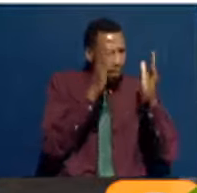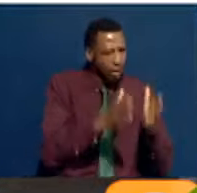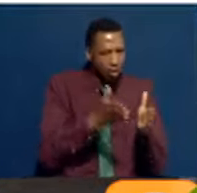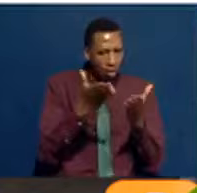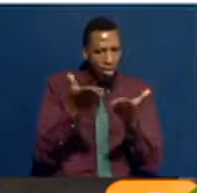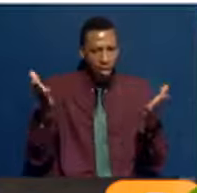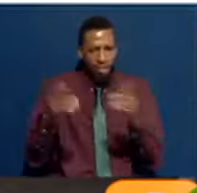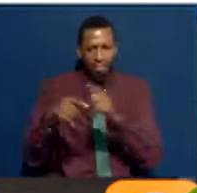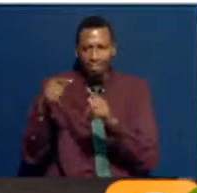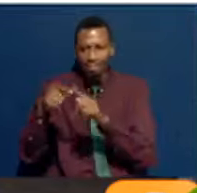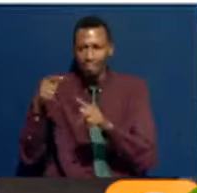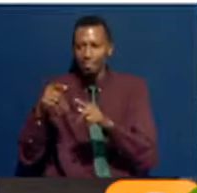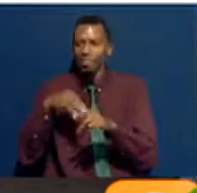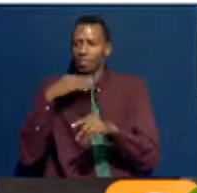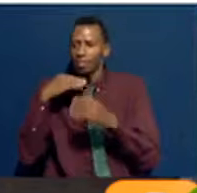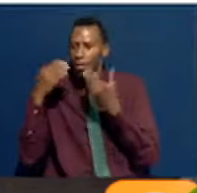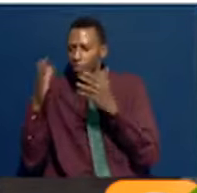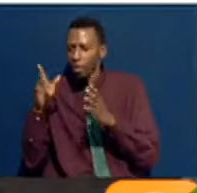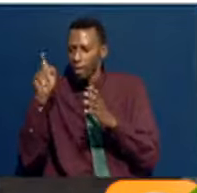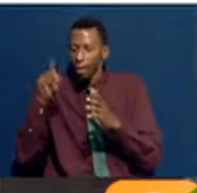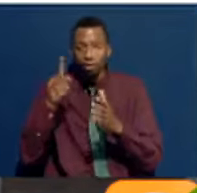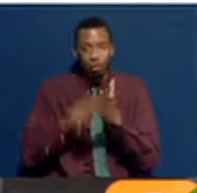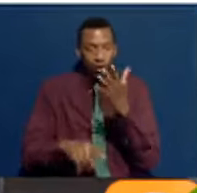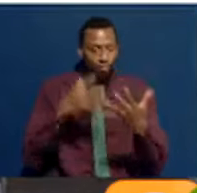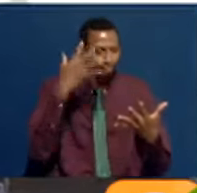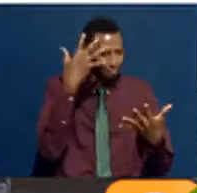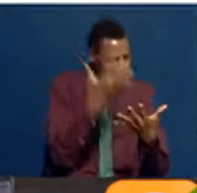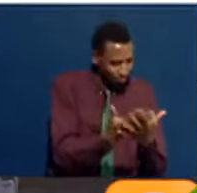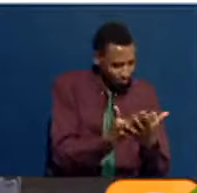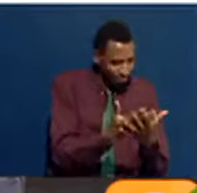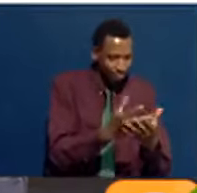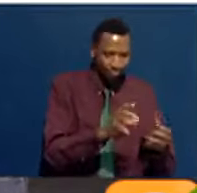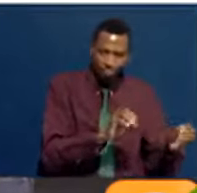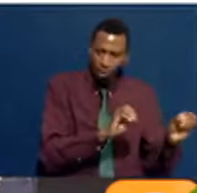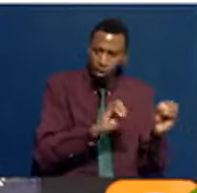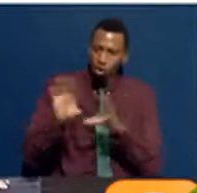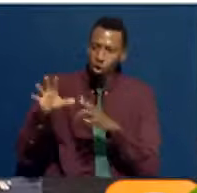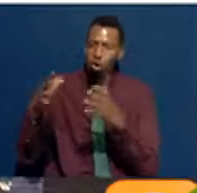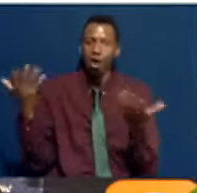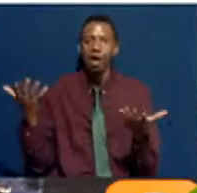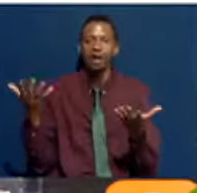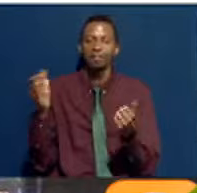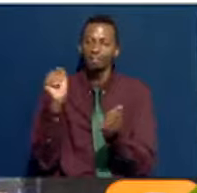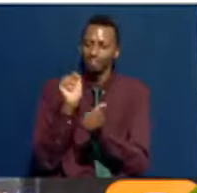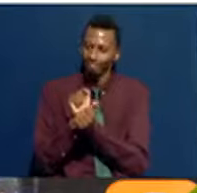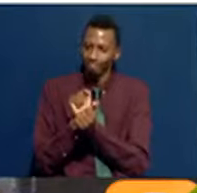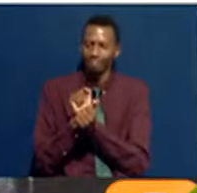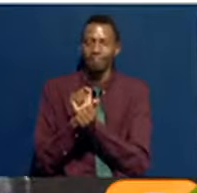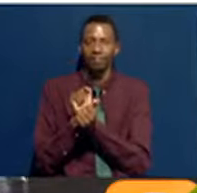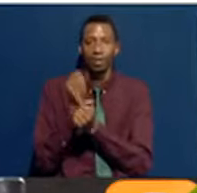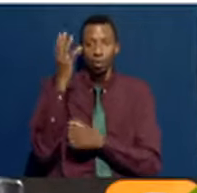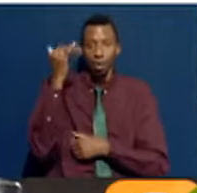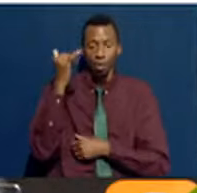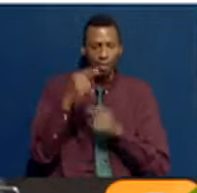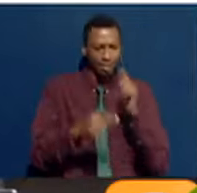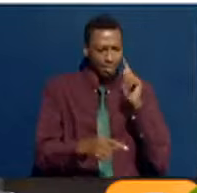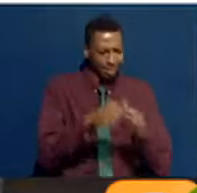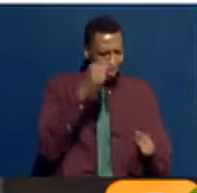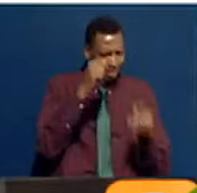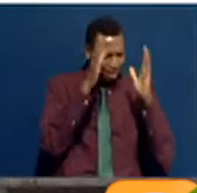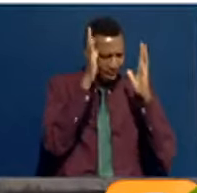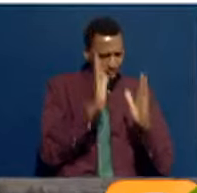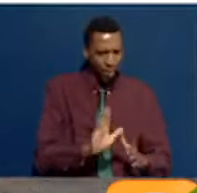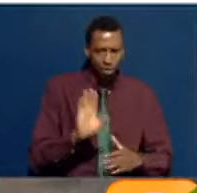yake lazima akamatwe na lazima apelekwe jela, kwa sababu kuua mwananchi